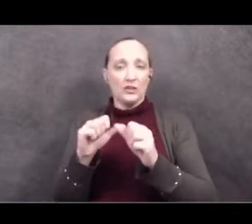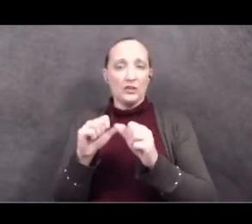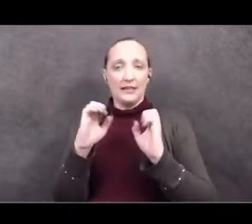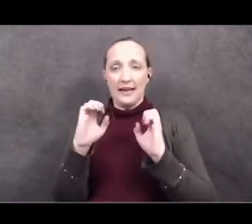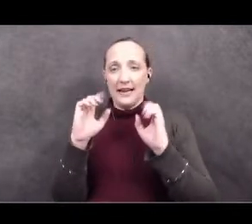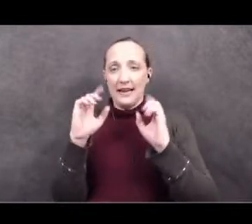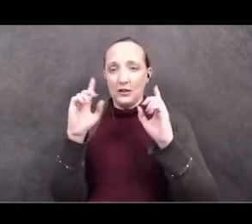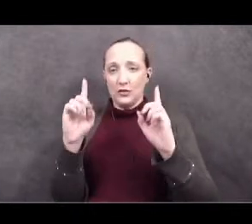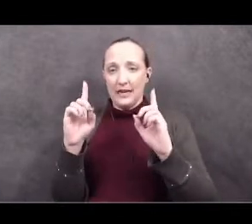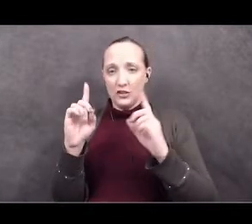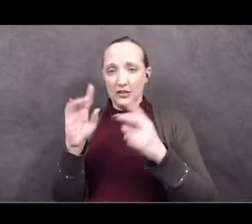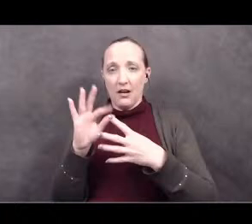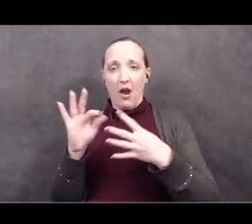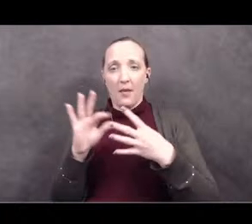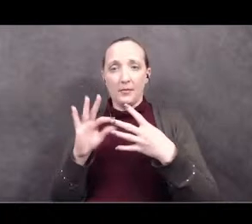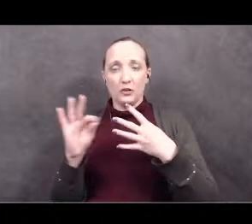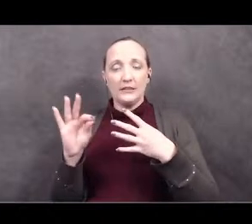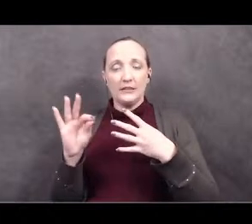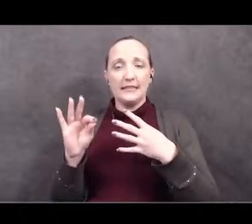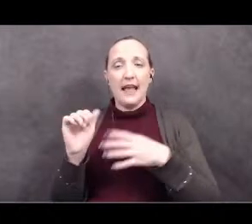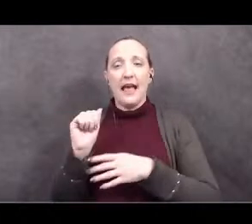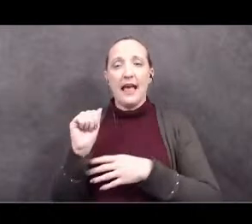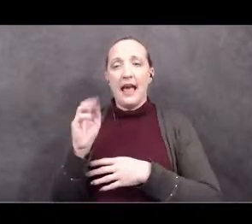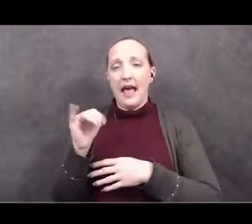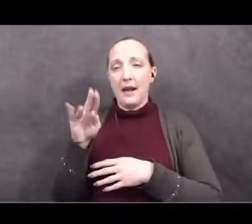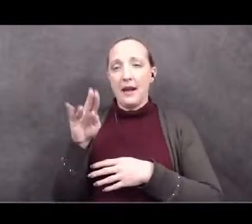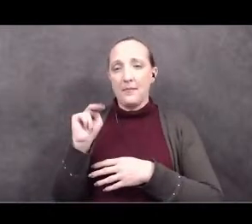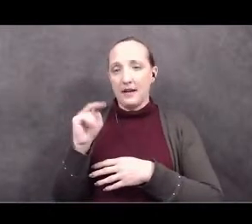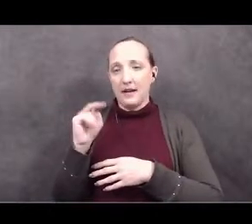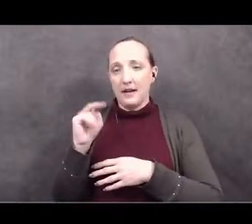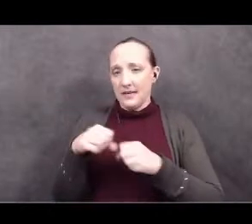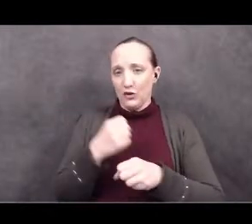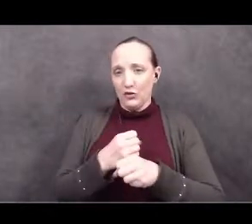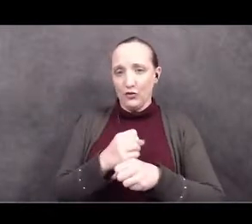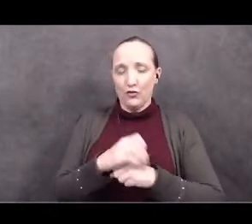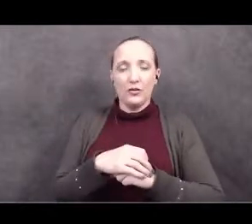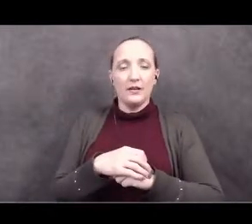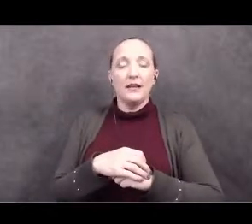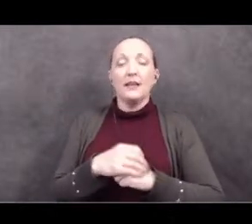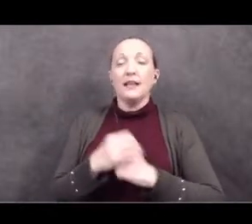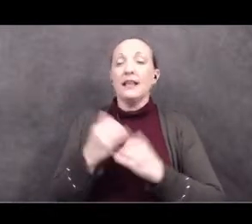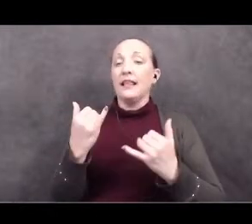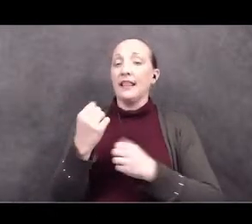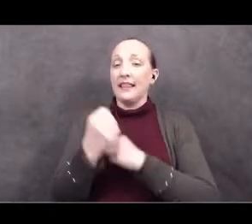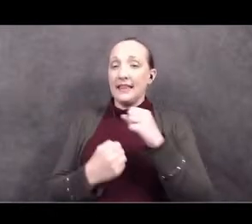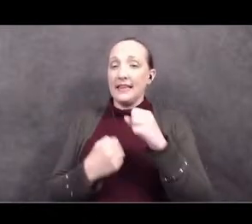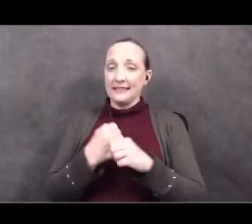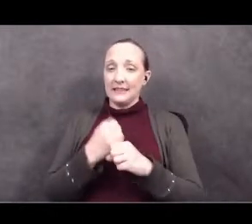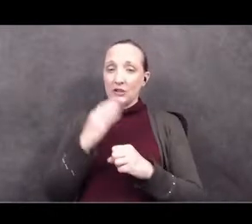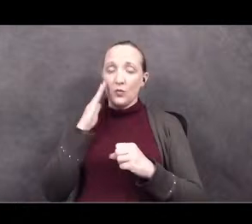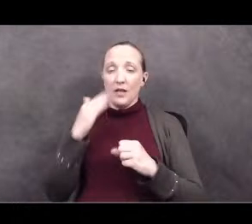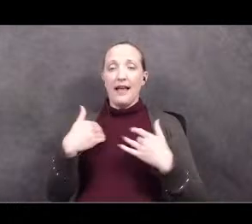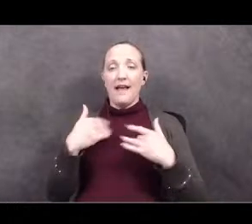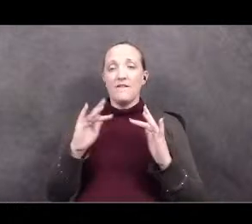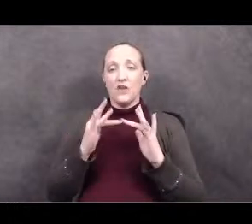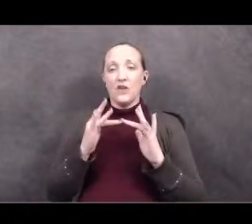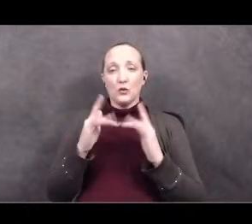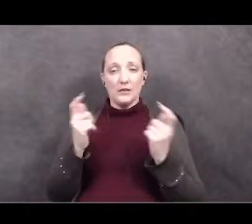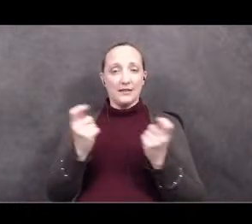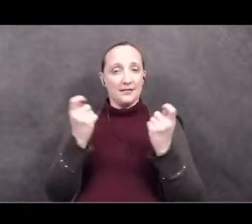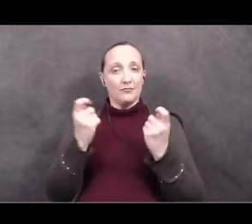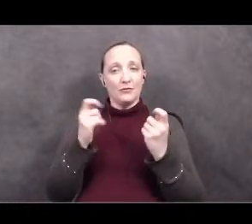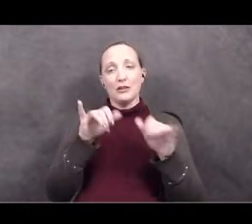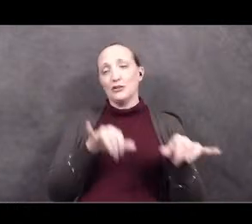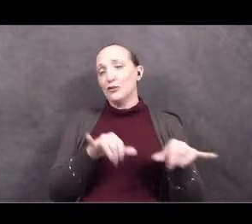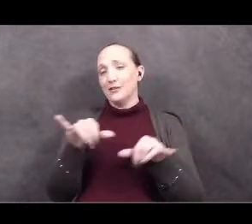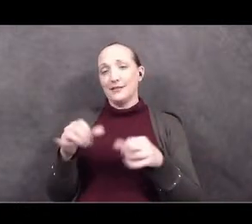educational options administrat of the year uh this is uh year it's going to be a a virtual celebration just like many celebrations